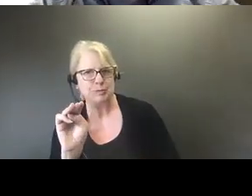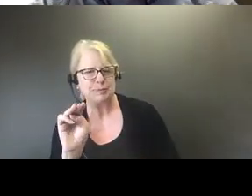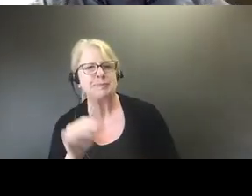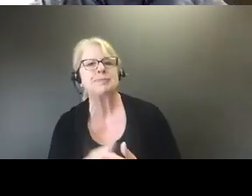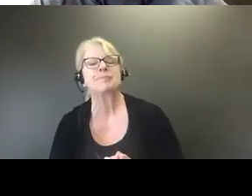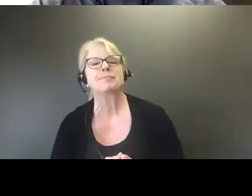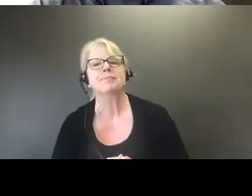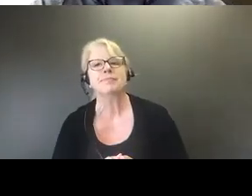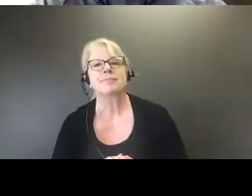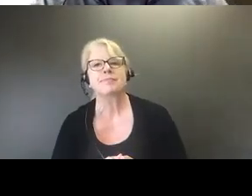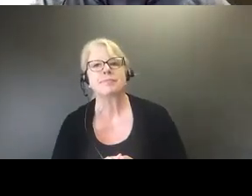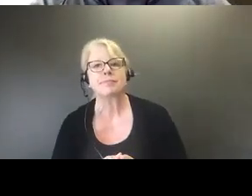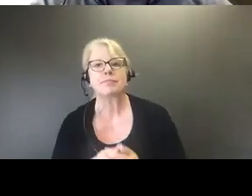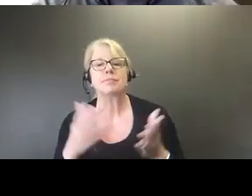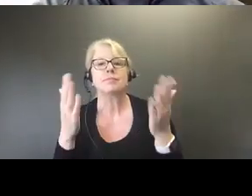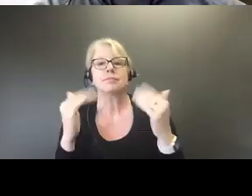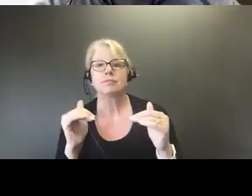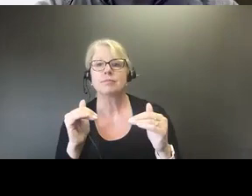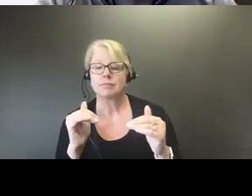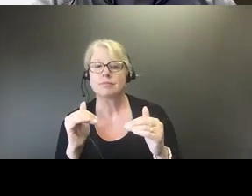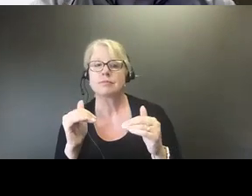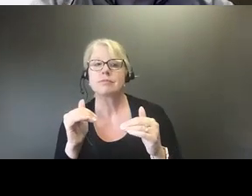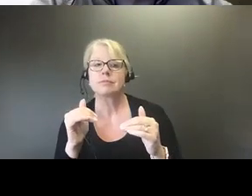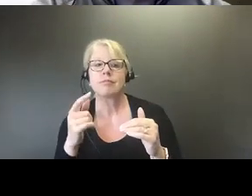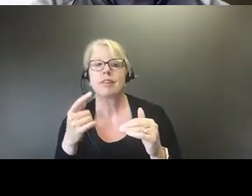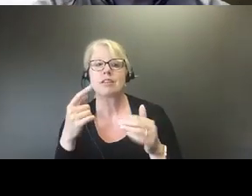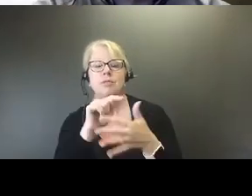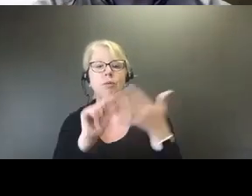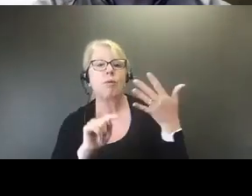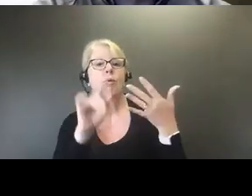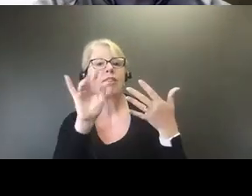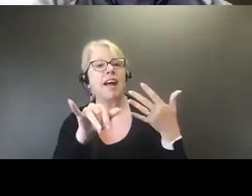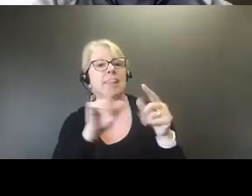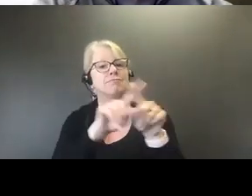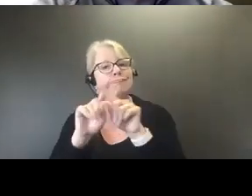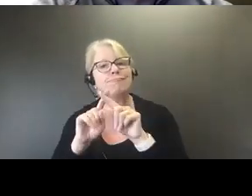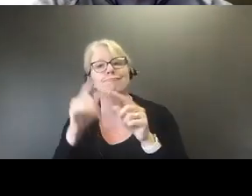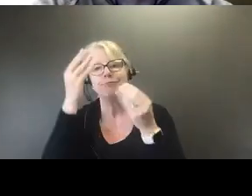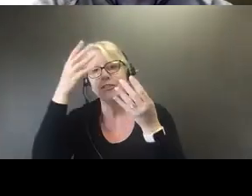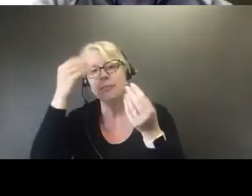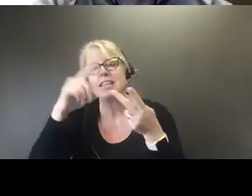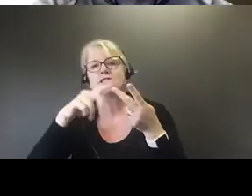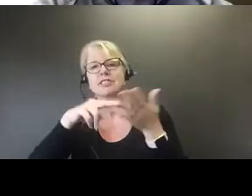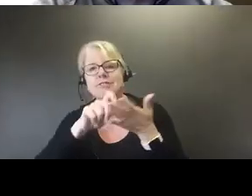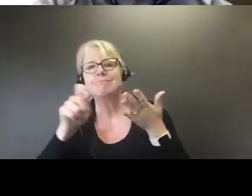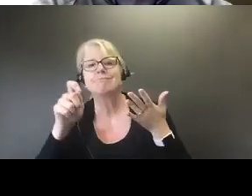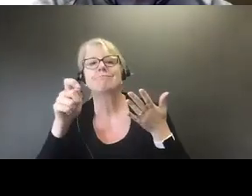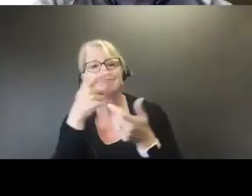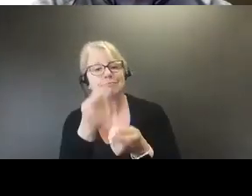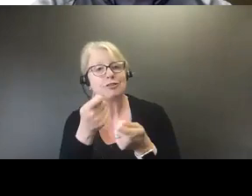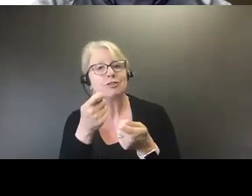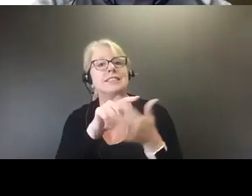So, emerging from this background literature and interest, in